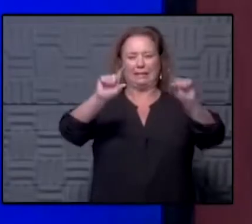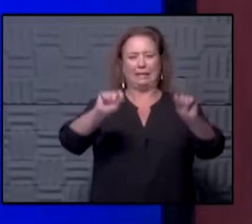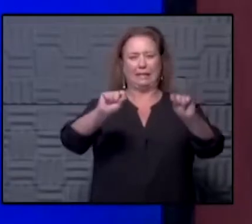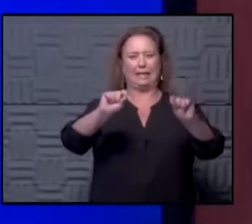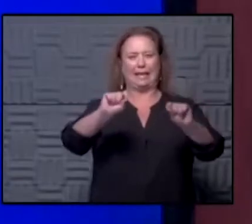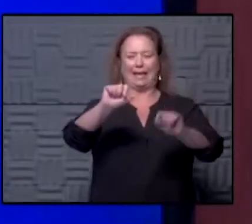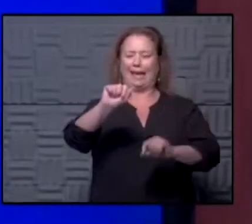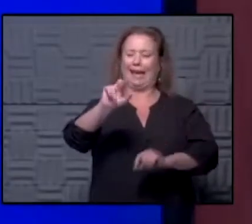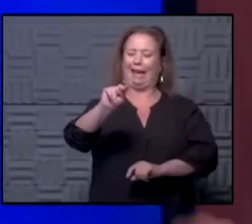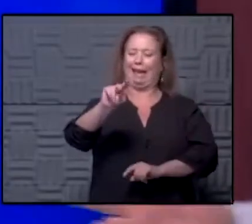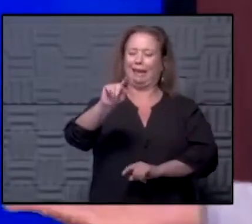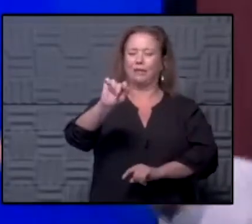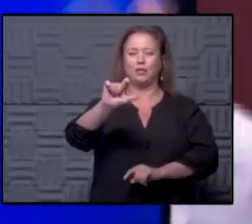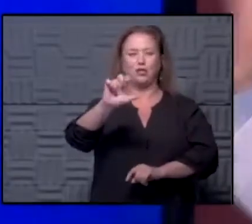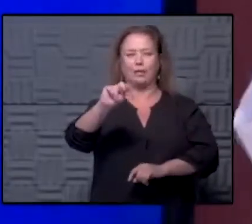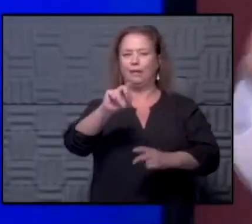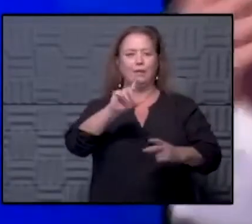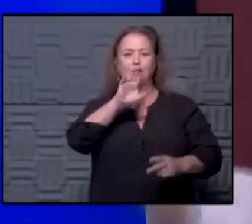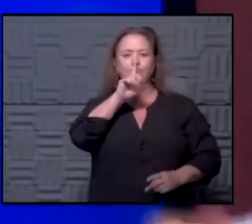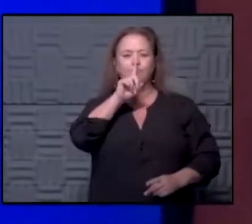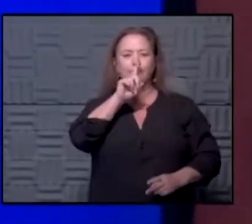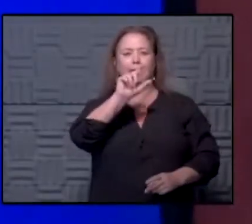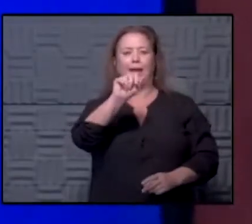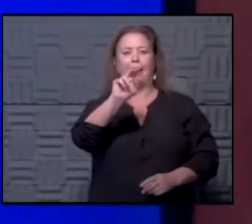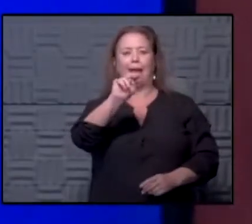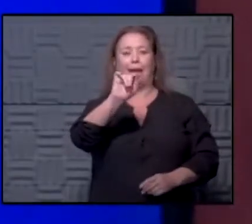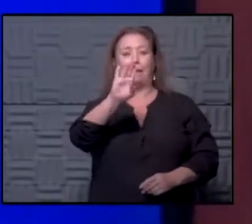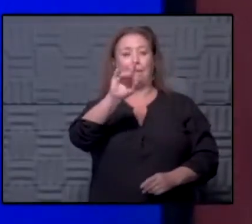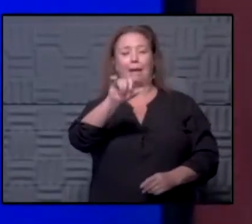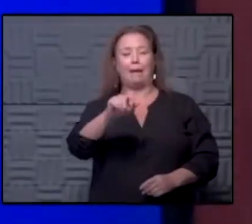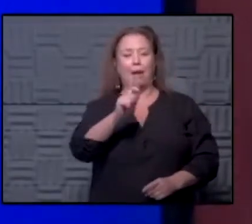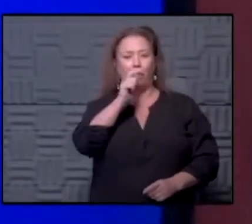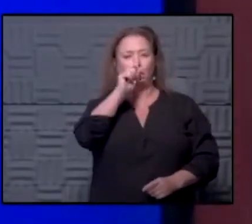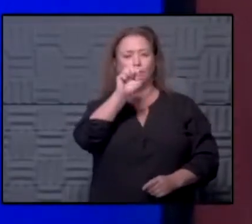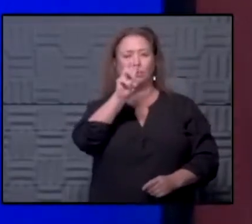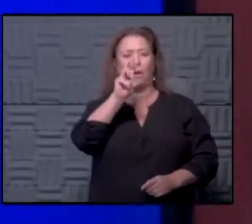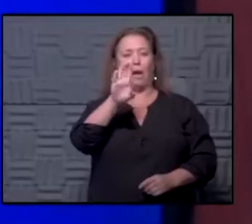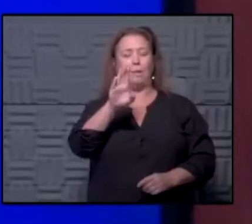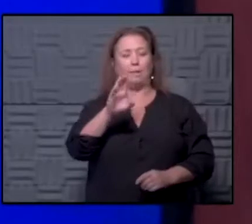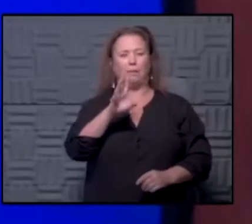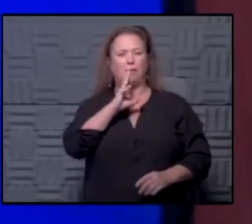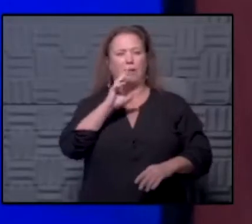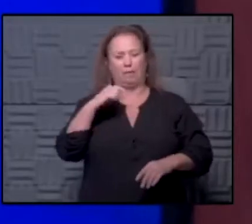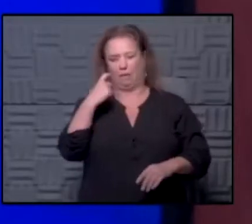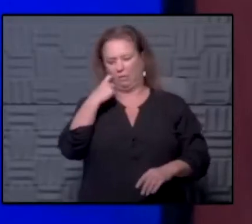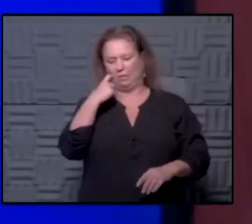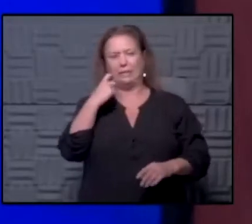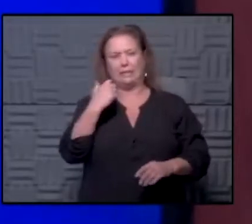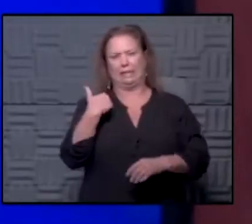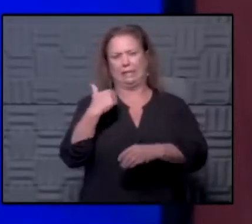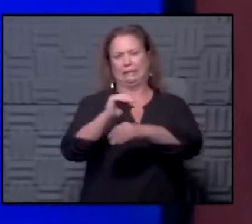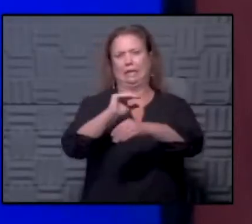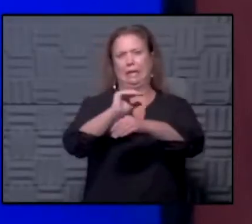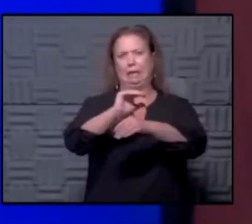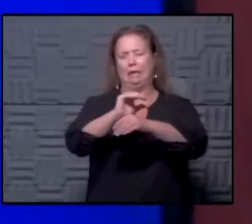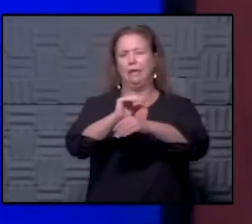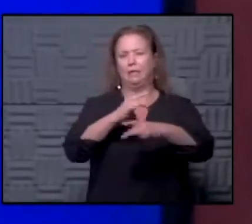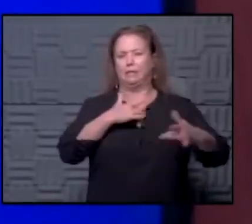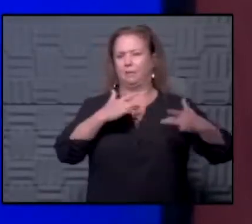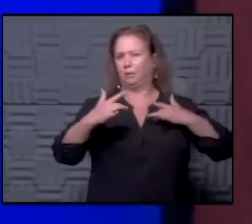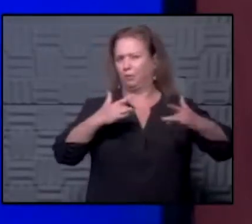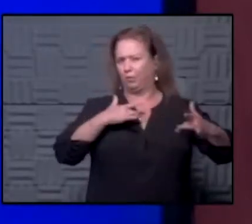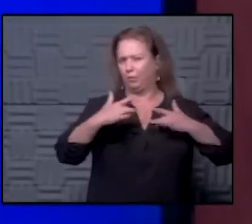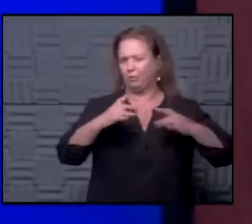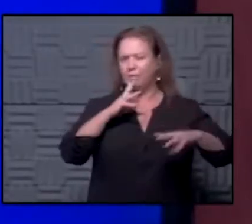antigen testing, not antibody testing, not like the swab that hit the news the last couple of days. And then last night, maybe some concerns